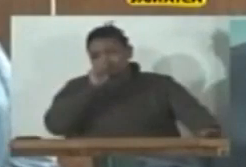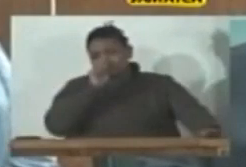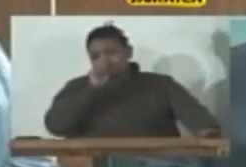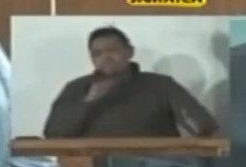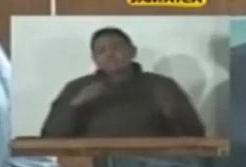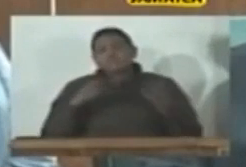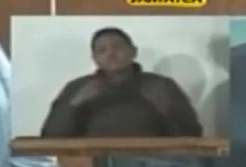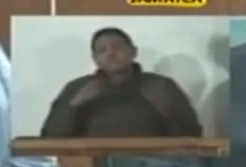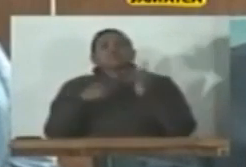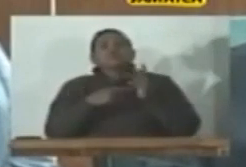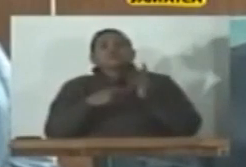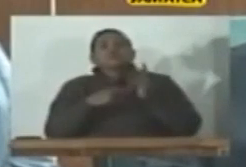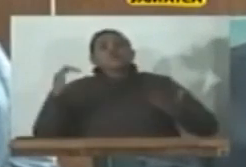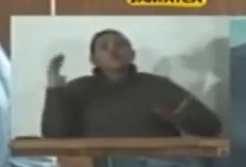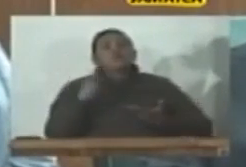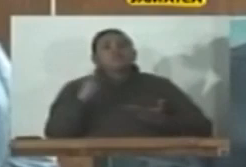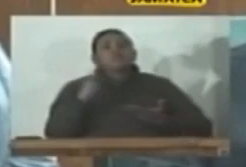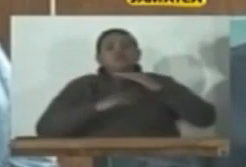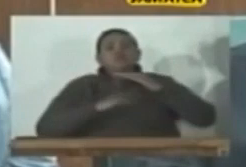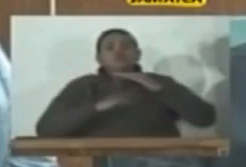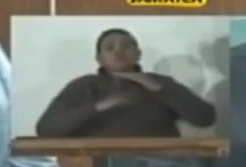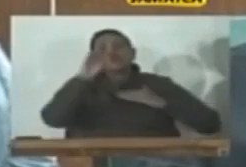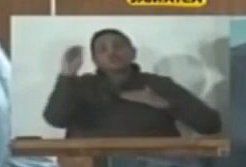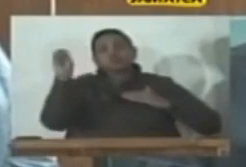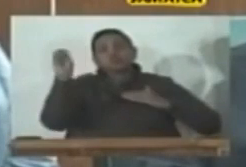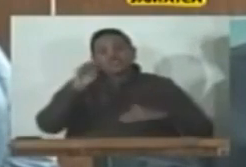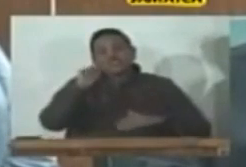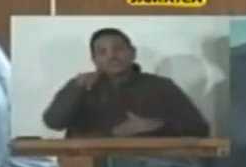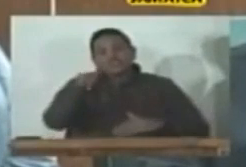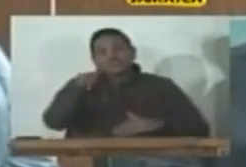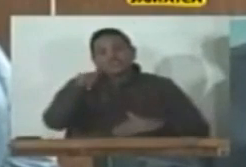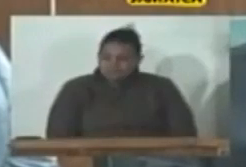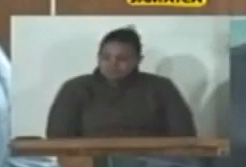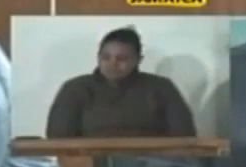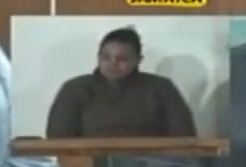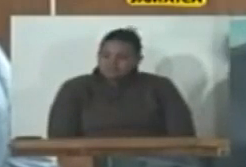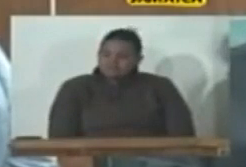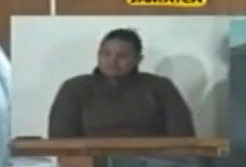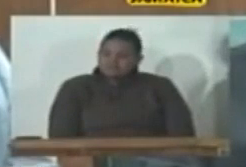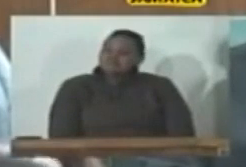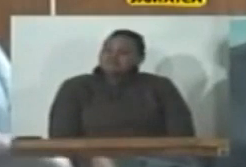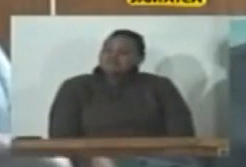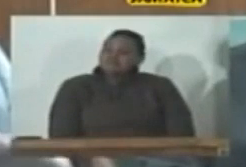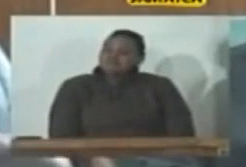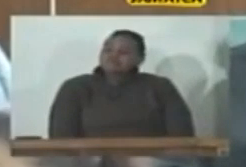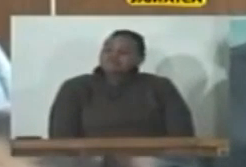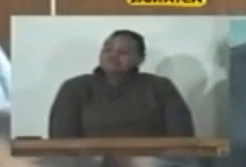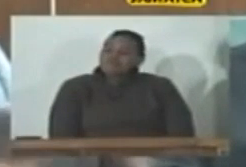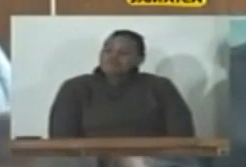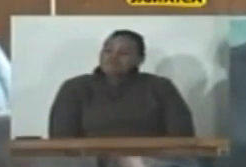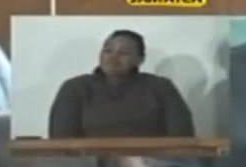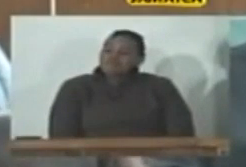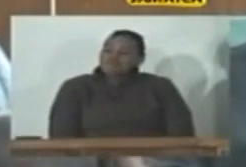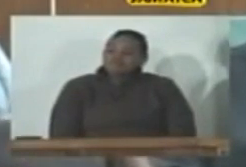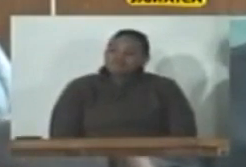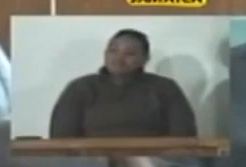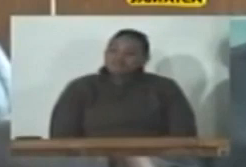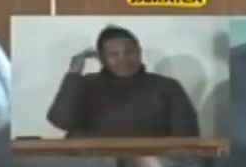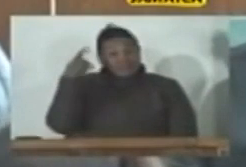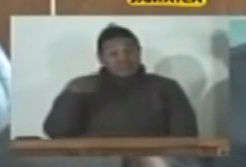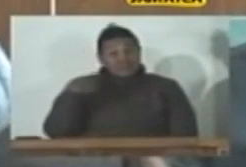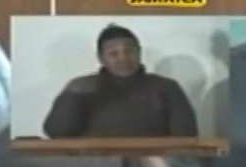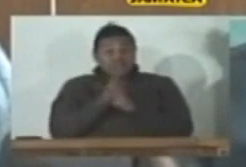it is expected, if we maintain the fiscal discipline to which we are committed, to keep falling steadily to